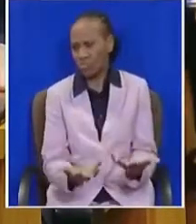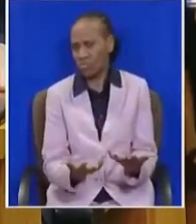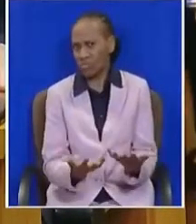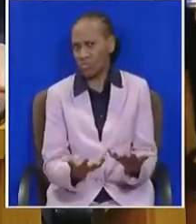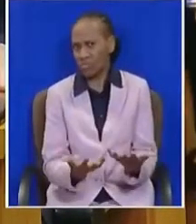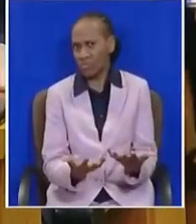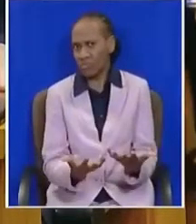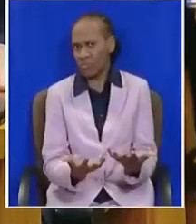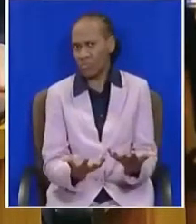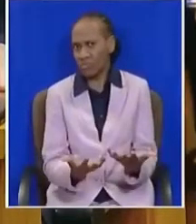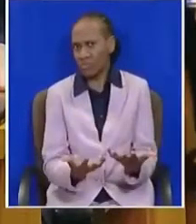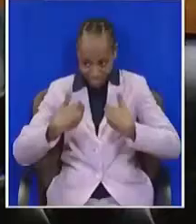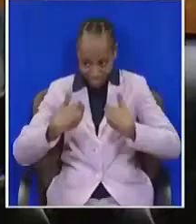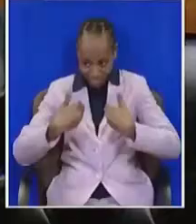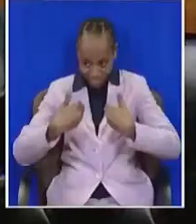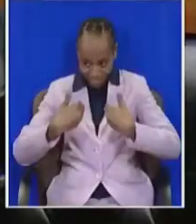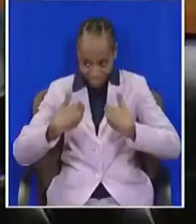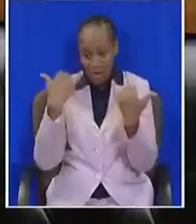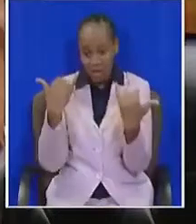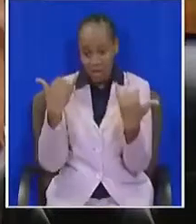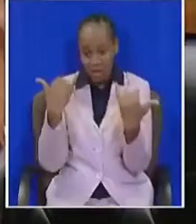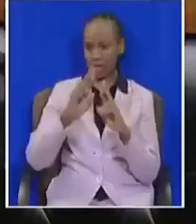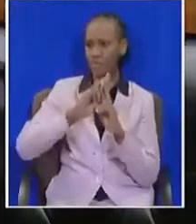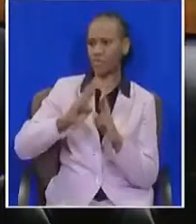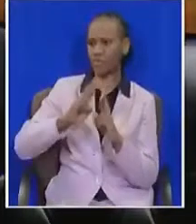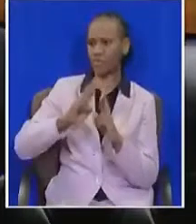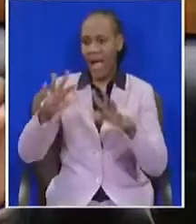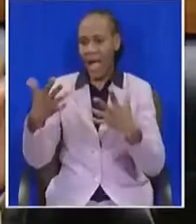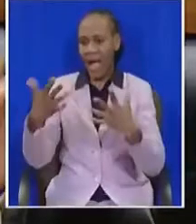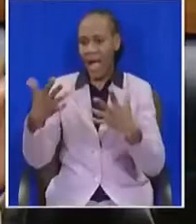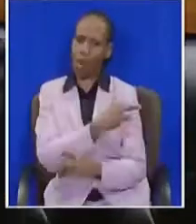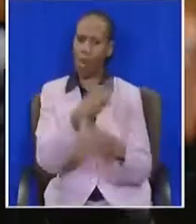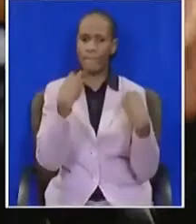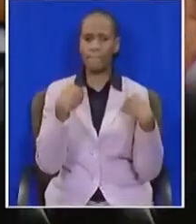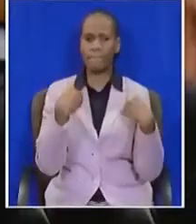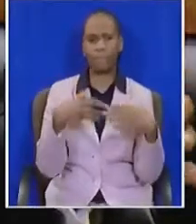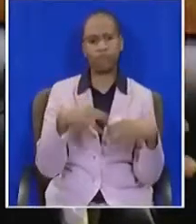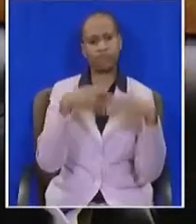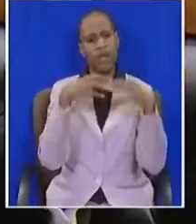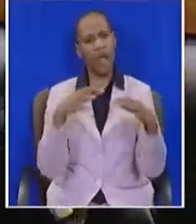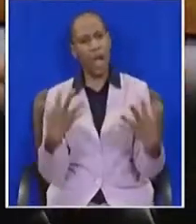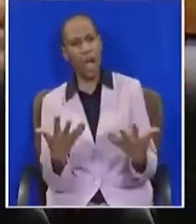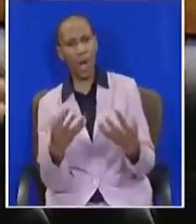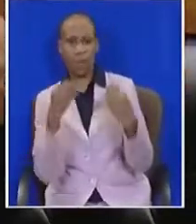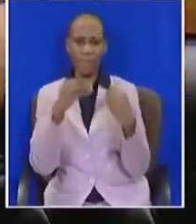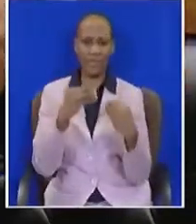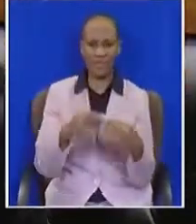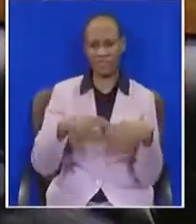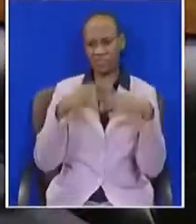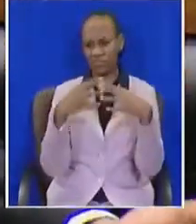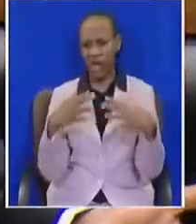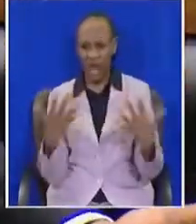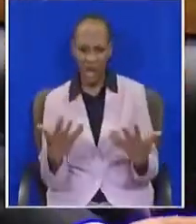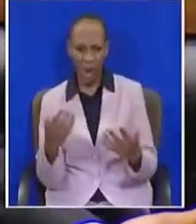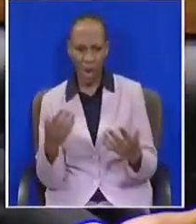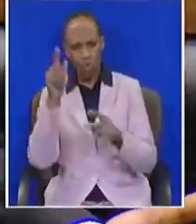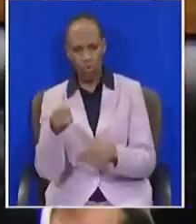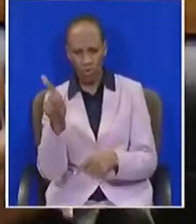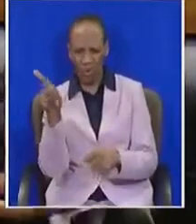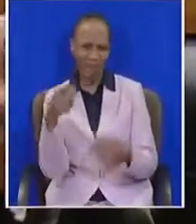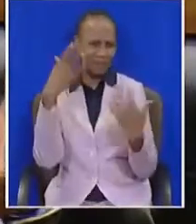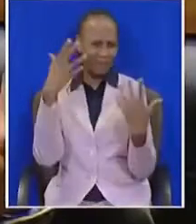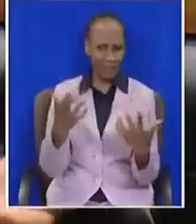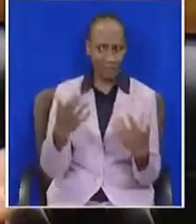That cannot be me who must now answer how he got into business. Is it correct? Must a son of a